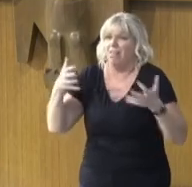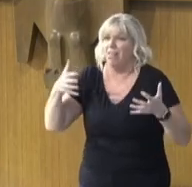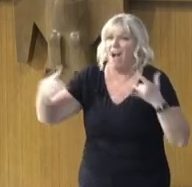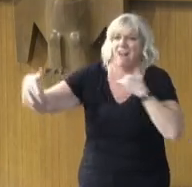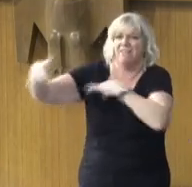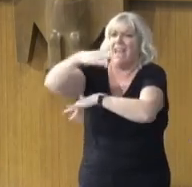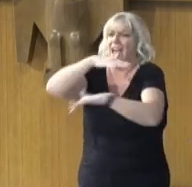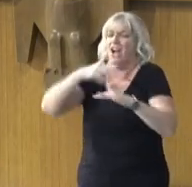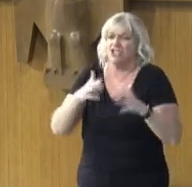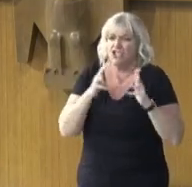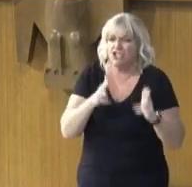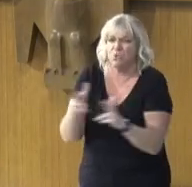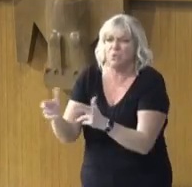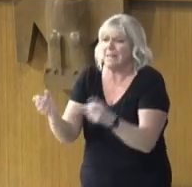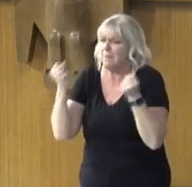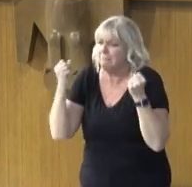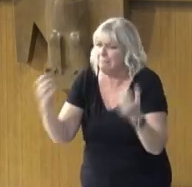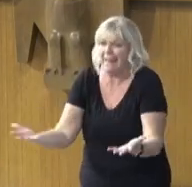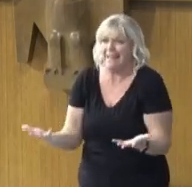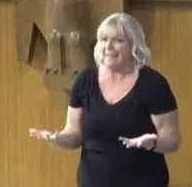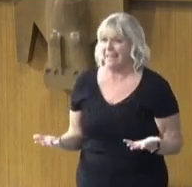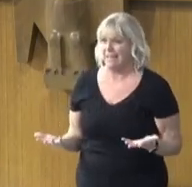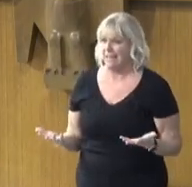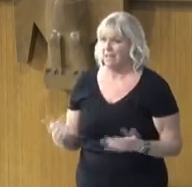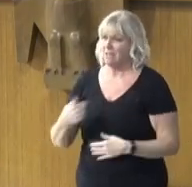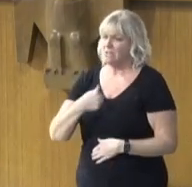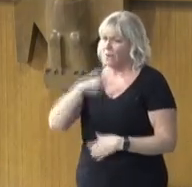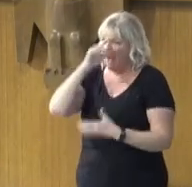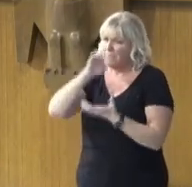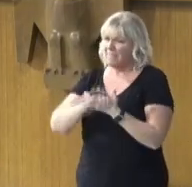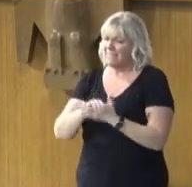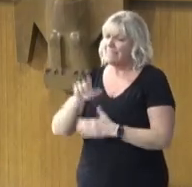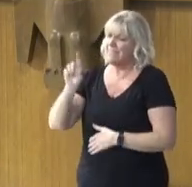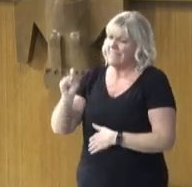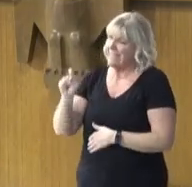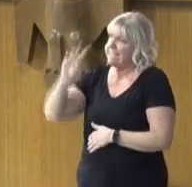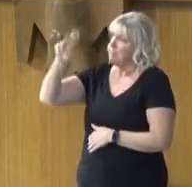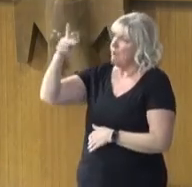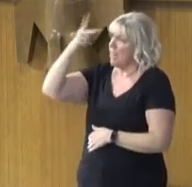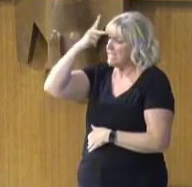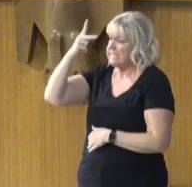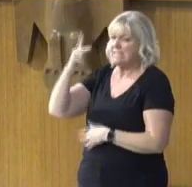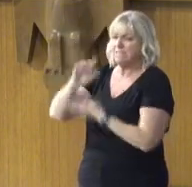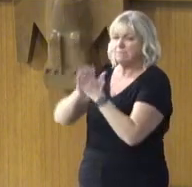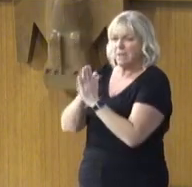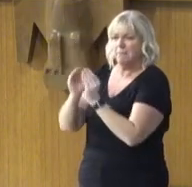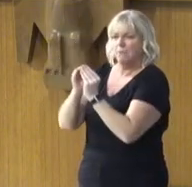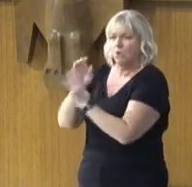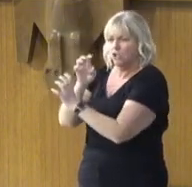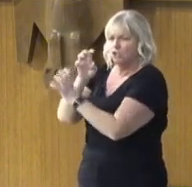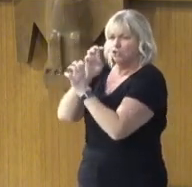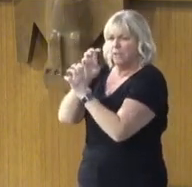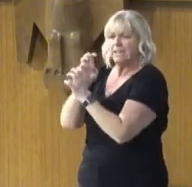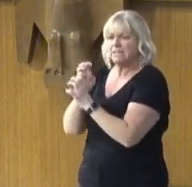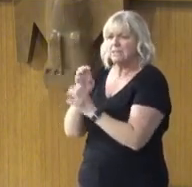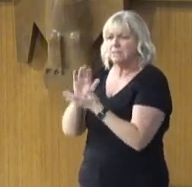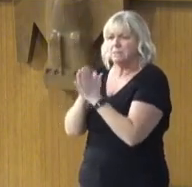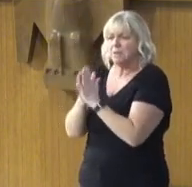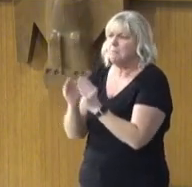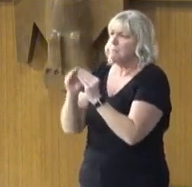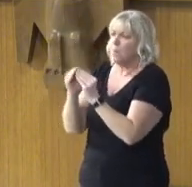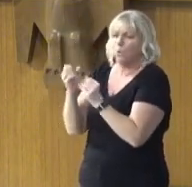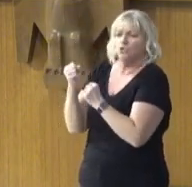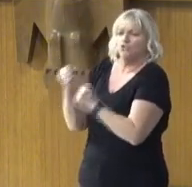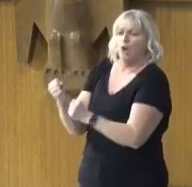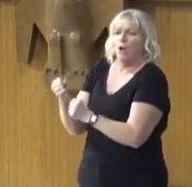shootings, too much gun violence. So I believe we need our politics to tighten up here and create a sturdier framework to